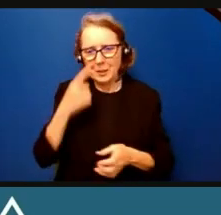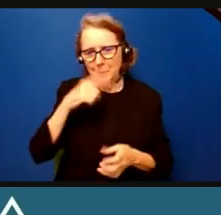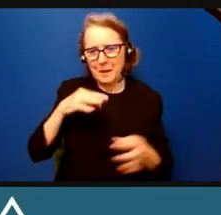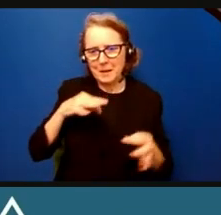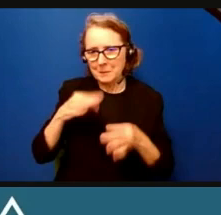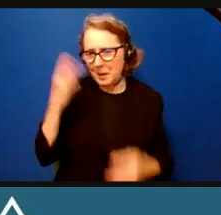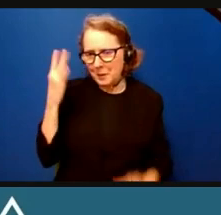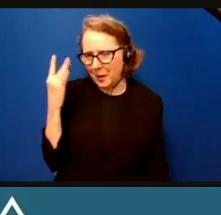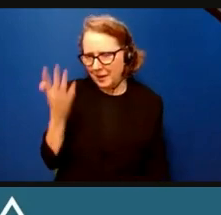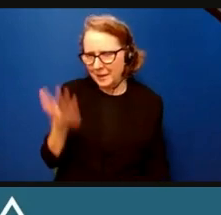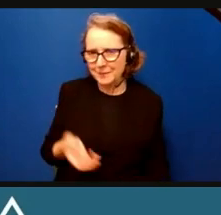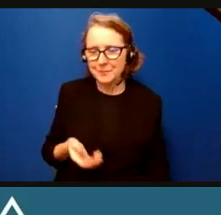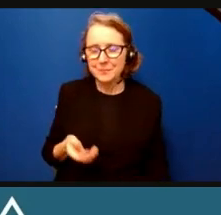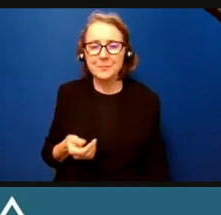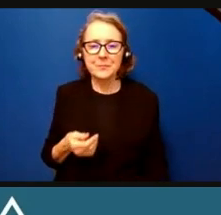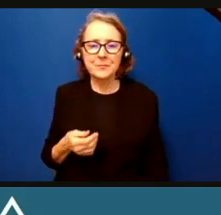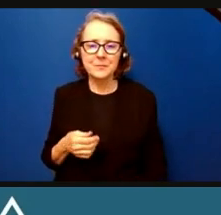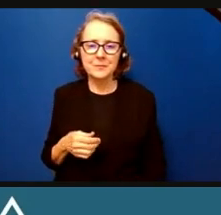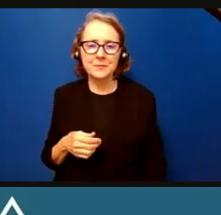is?